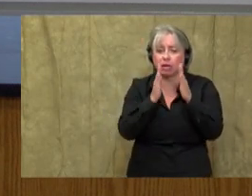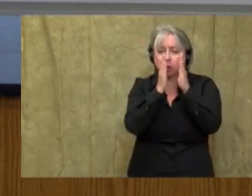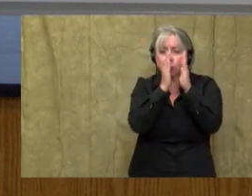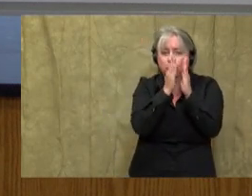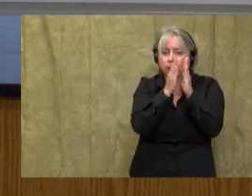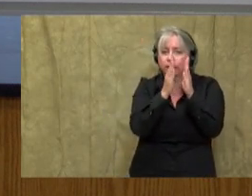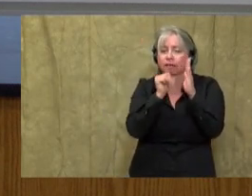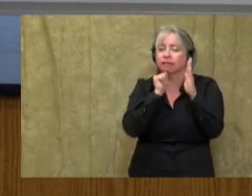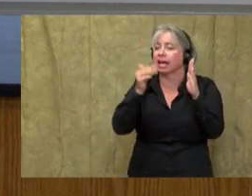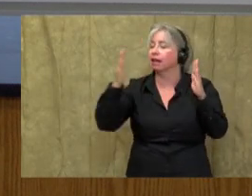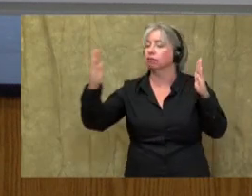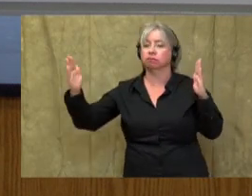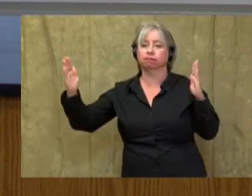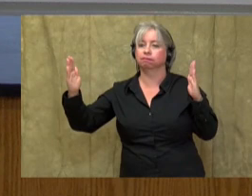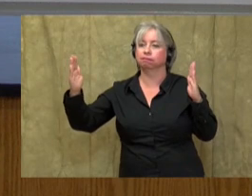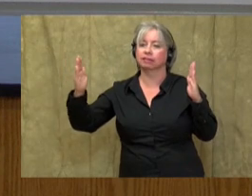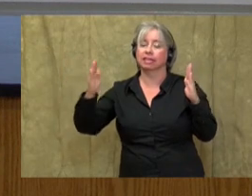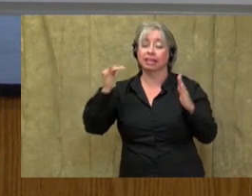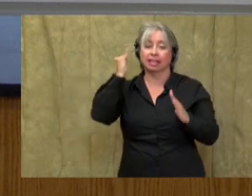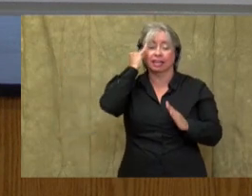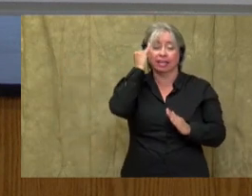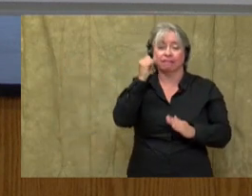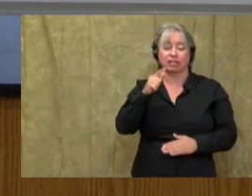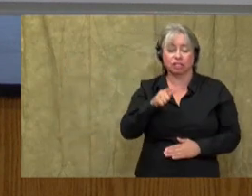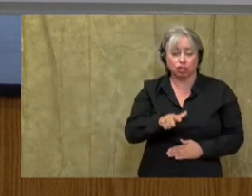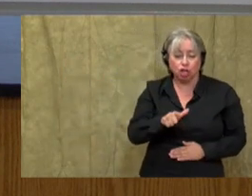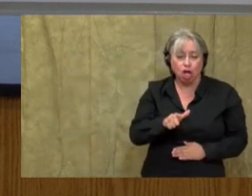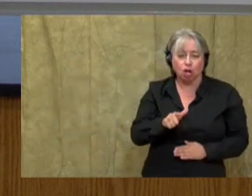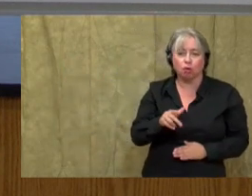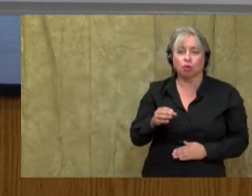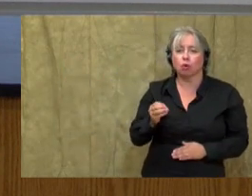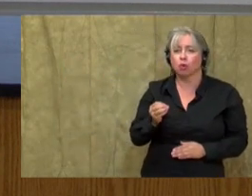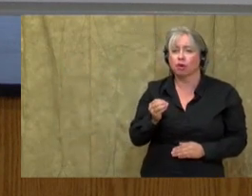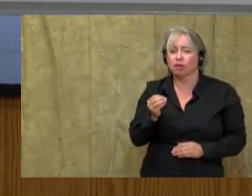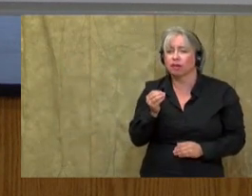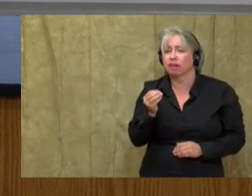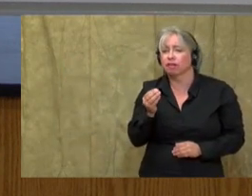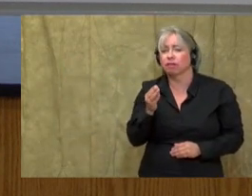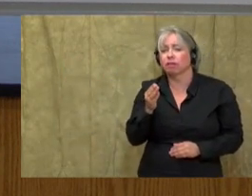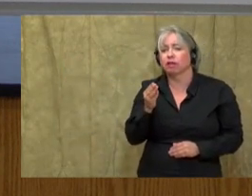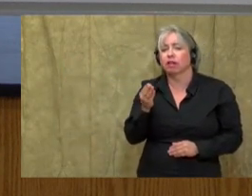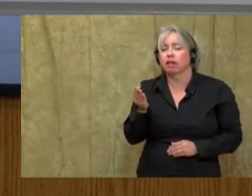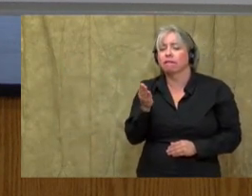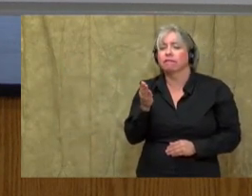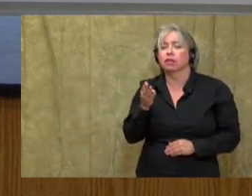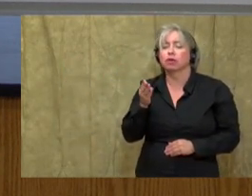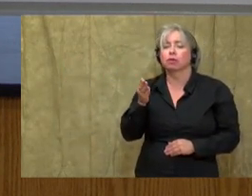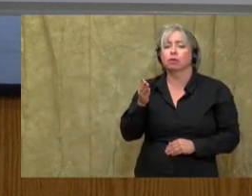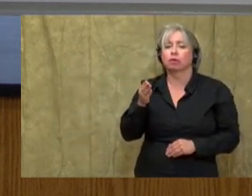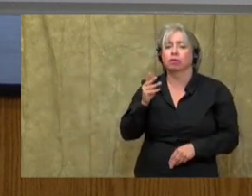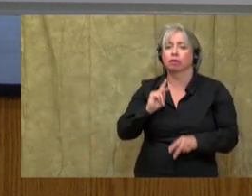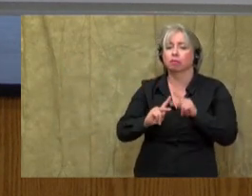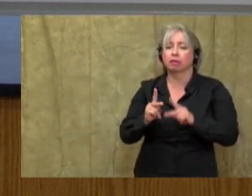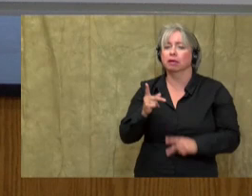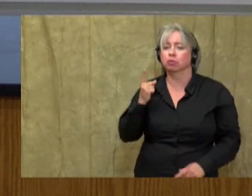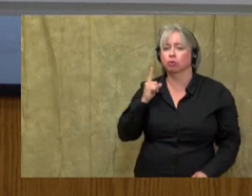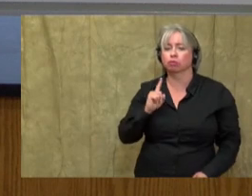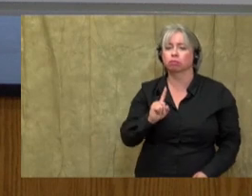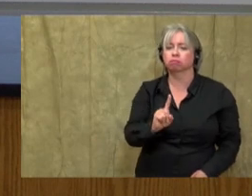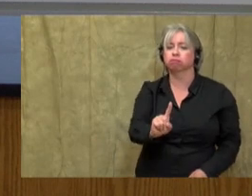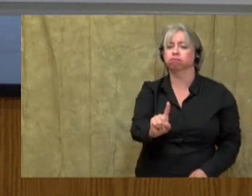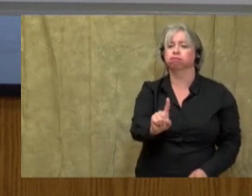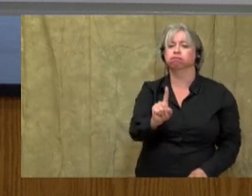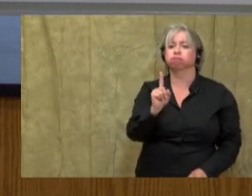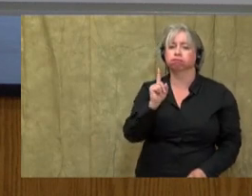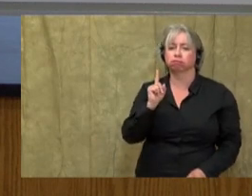had a low frequency or less people passing by my doorway, my gate, then I would have